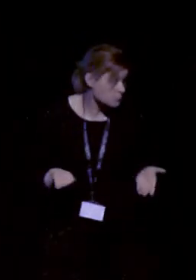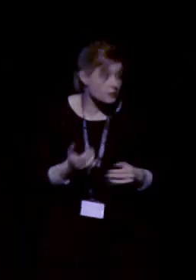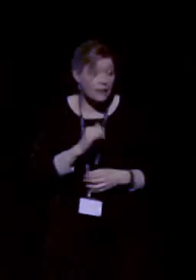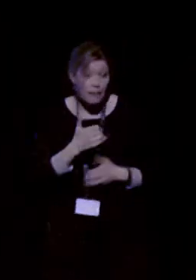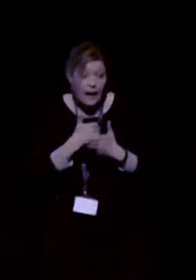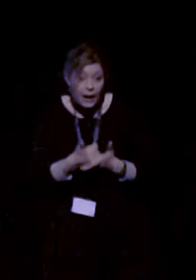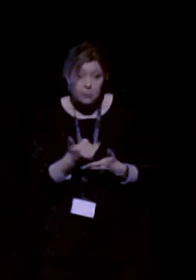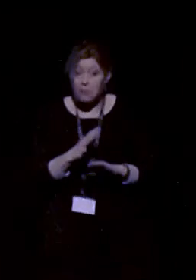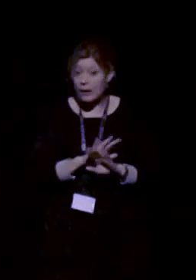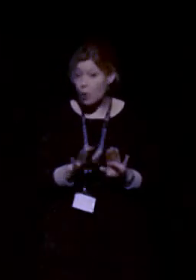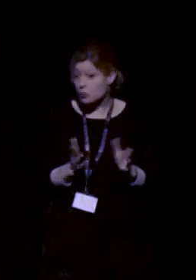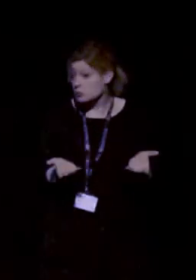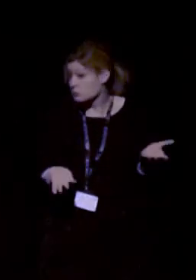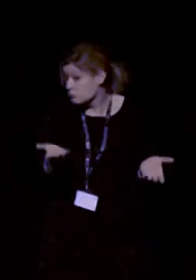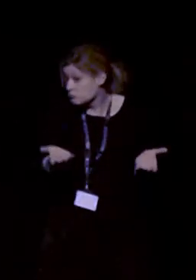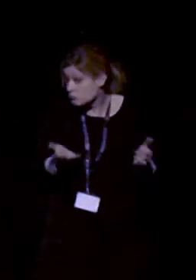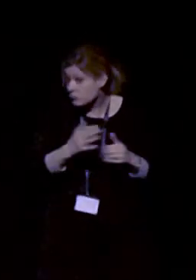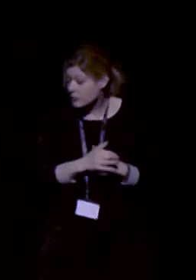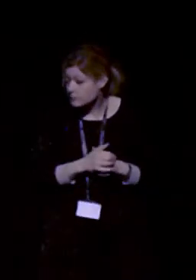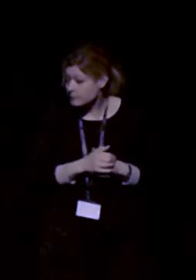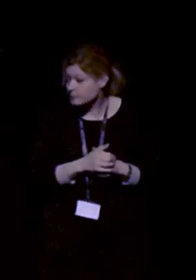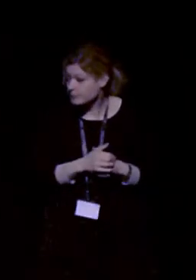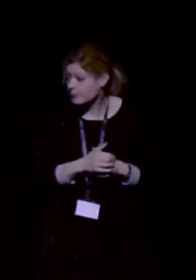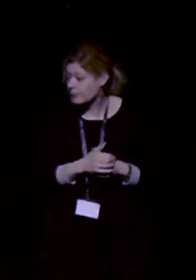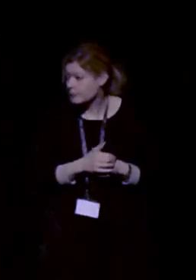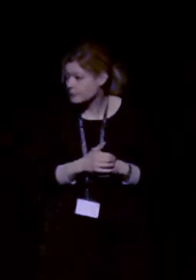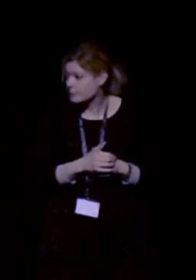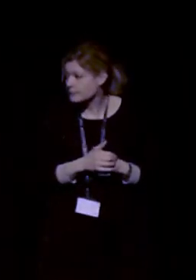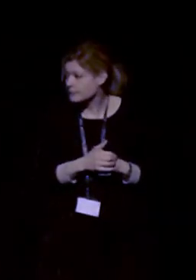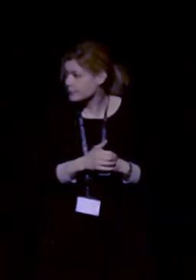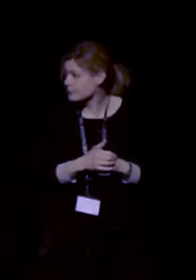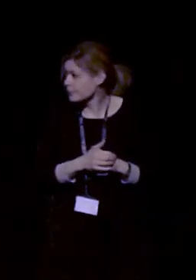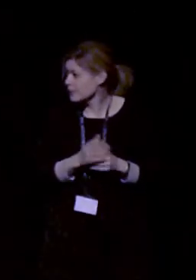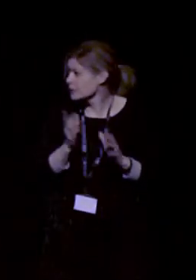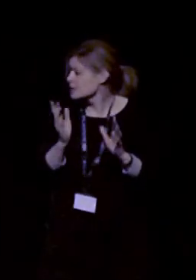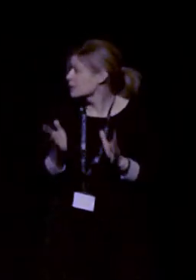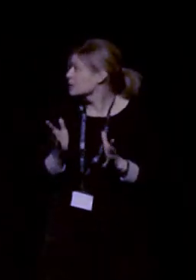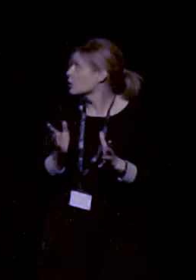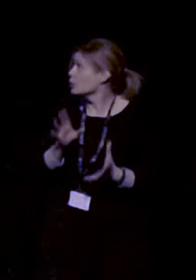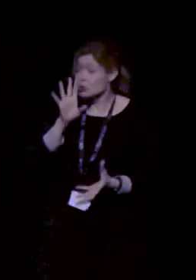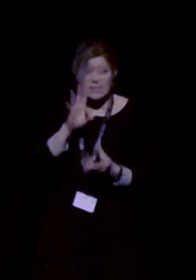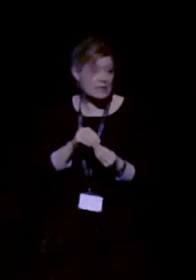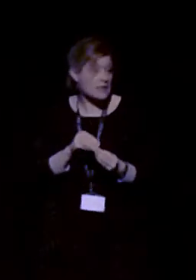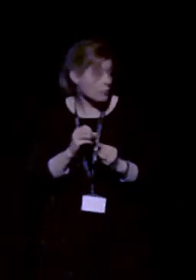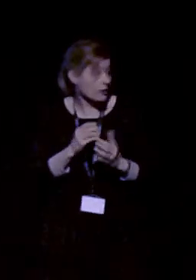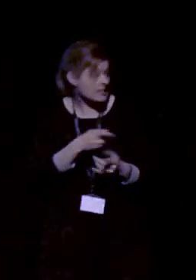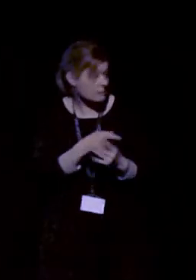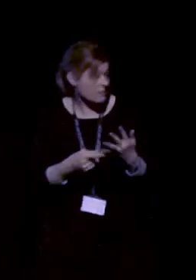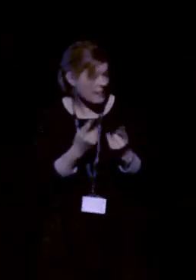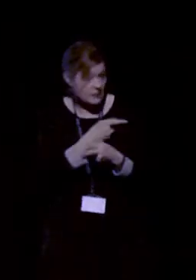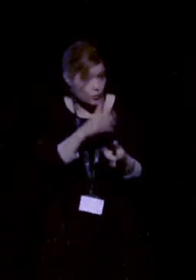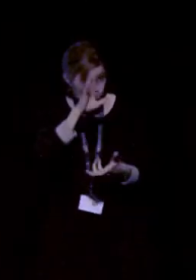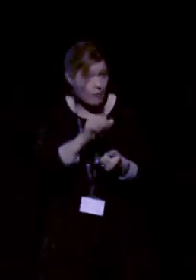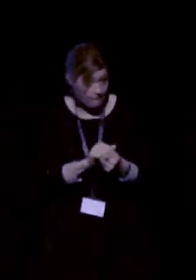they may not. So just to give you some summary and take-home messages, for some people you